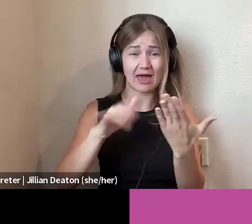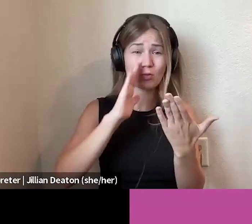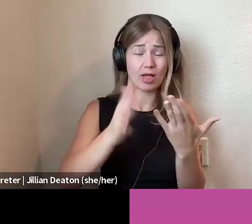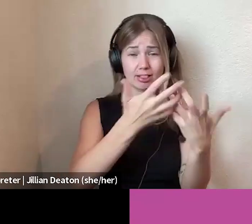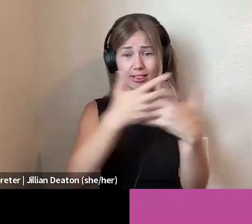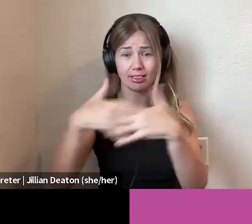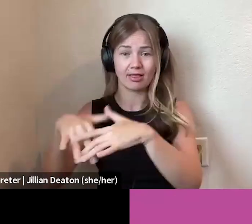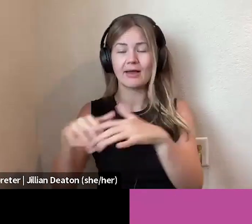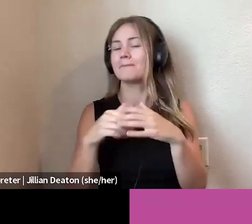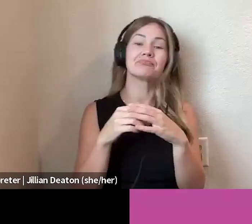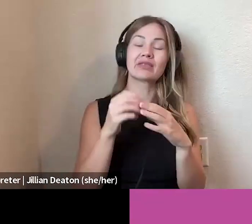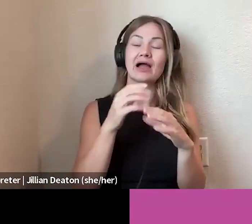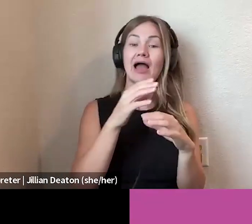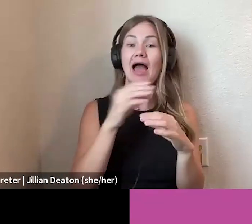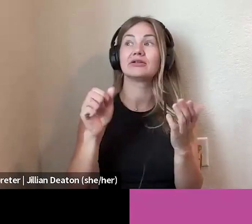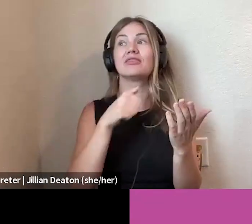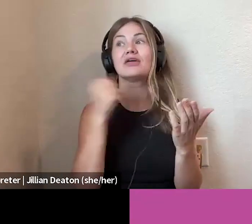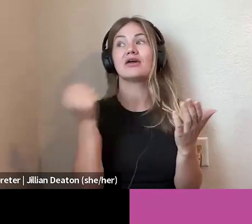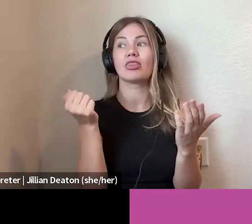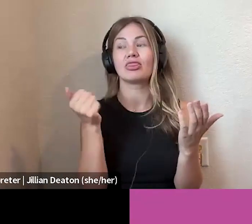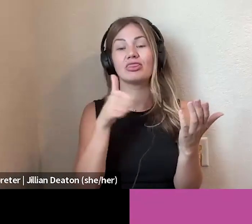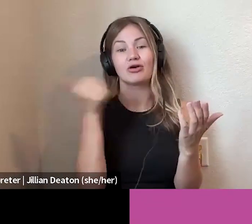other idea is I